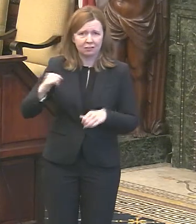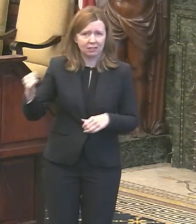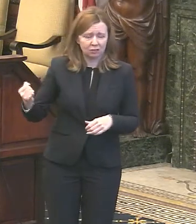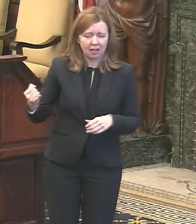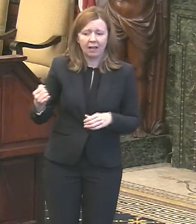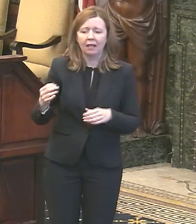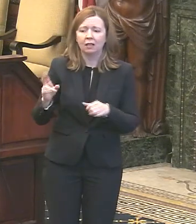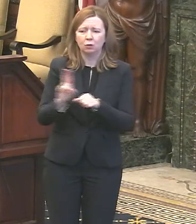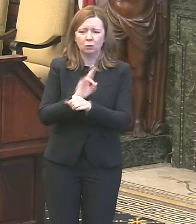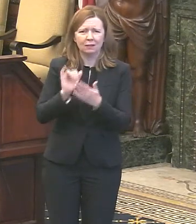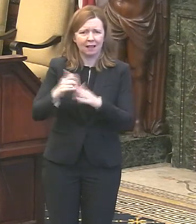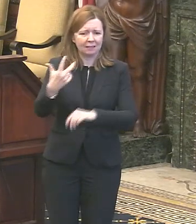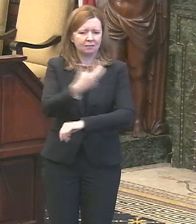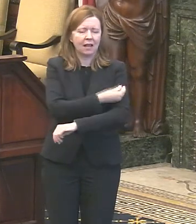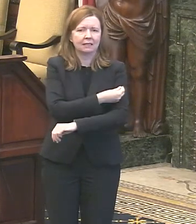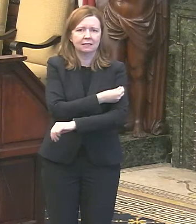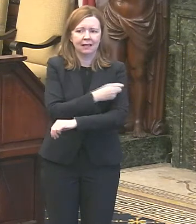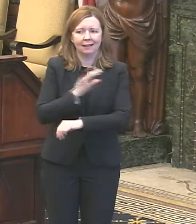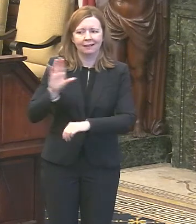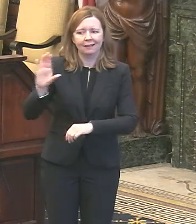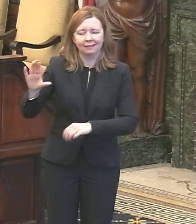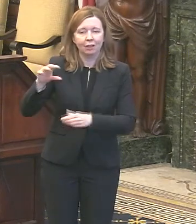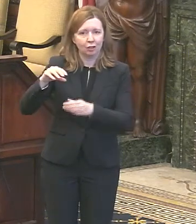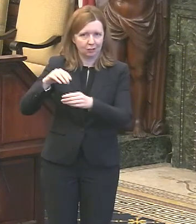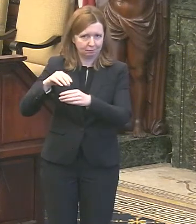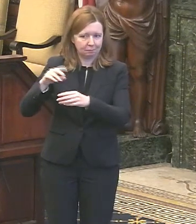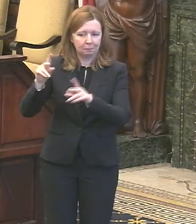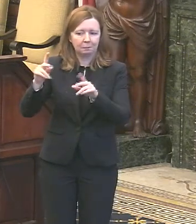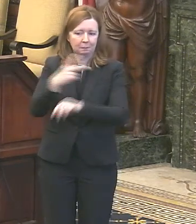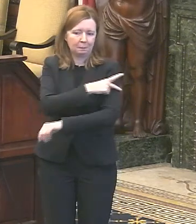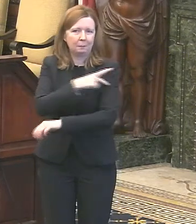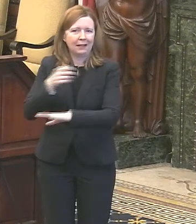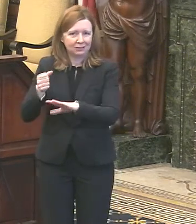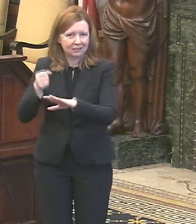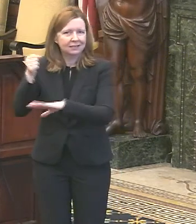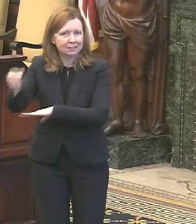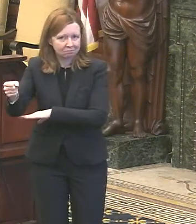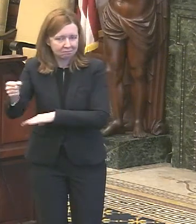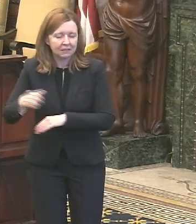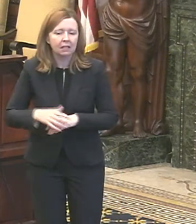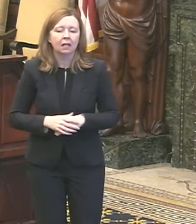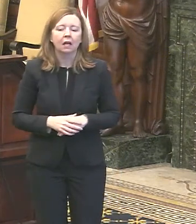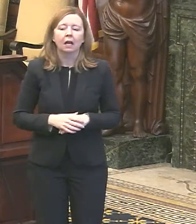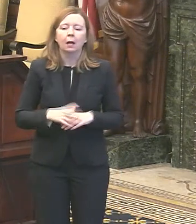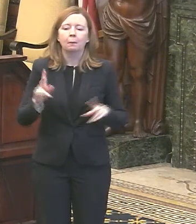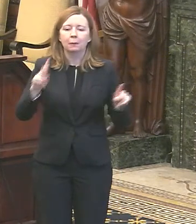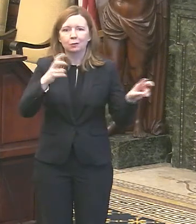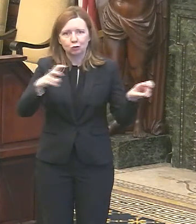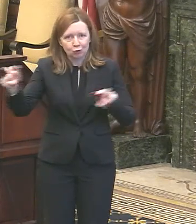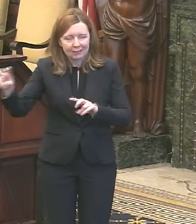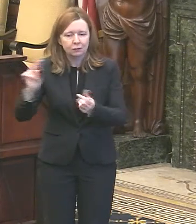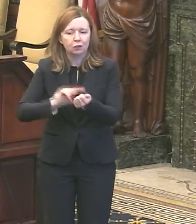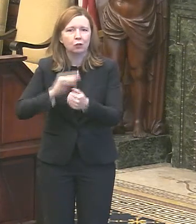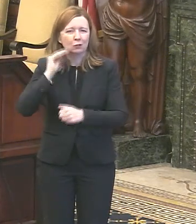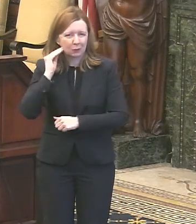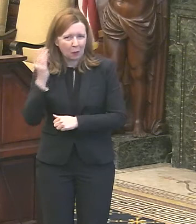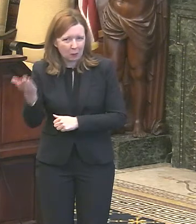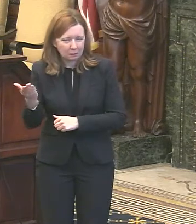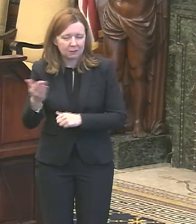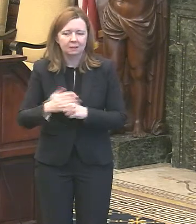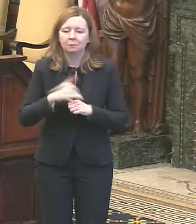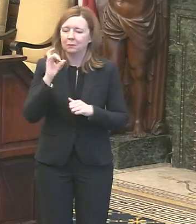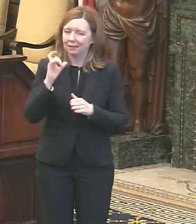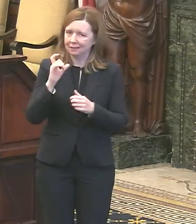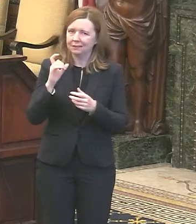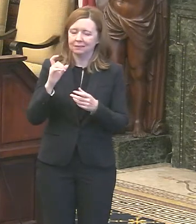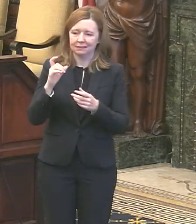using it to vaccinate their inpatients, particularly those who are going to be transferred to nursing homes because it may be hard for them to get their